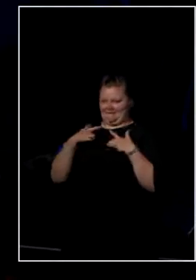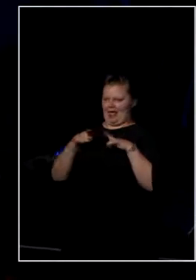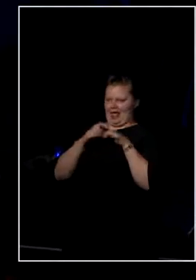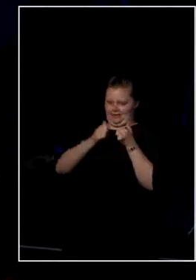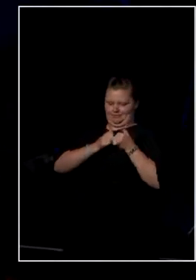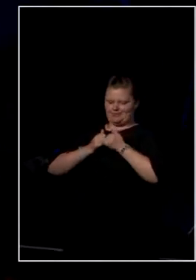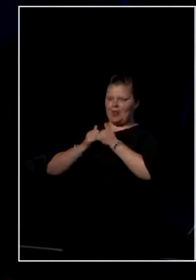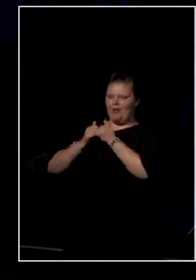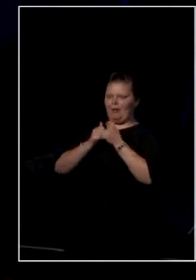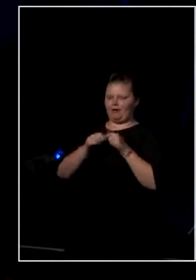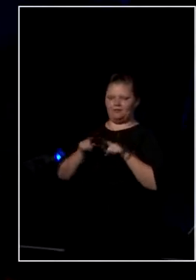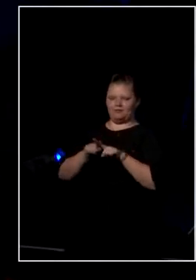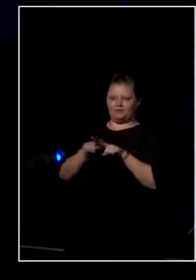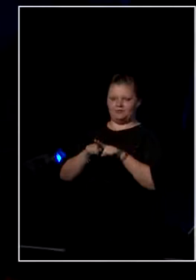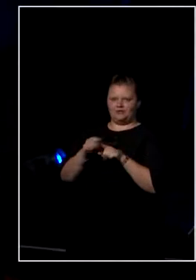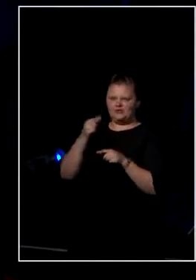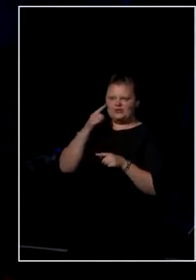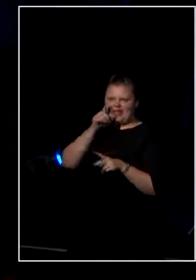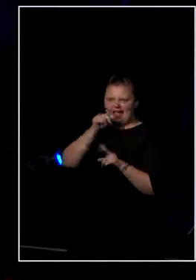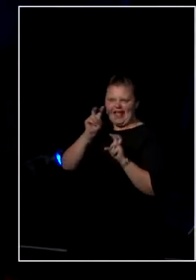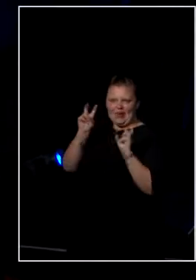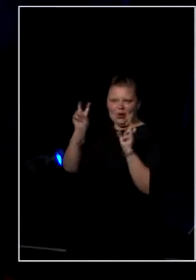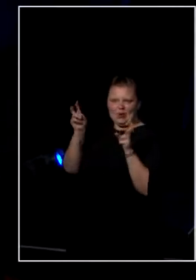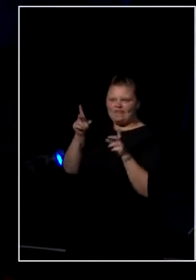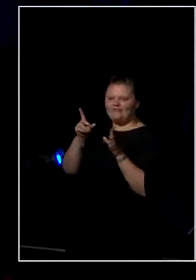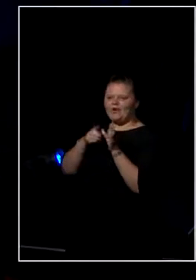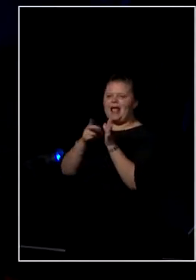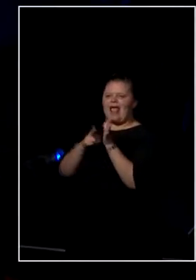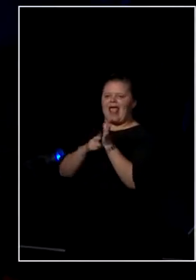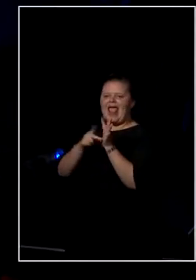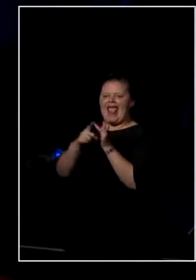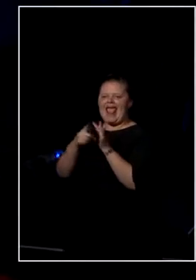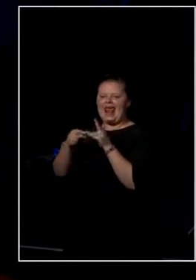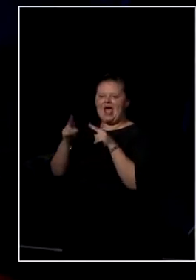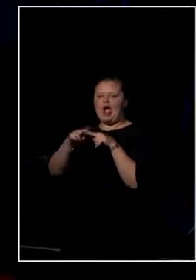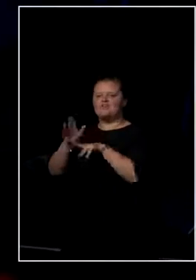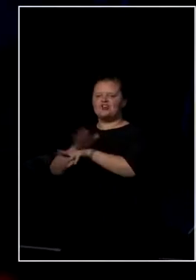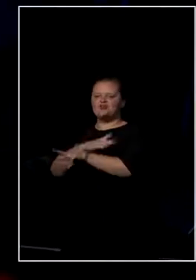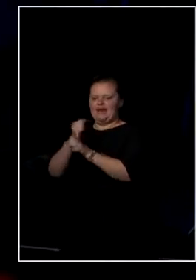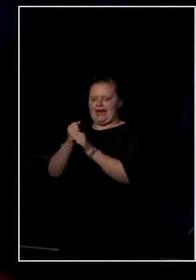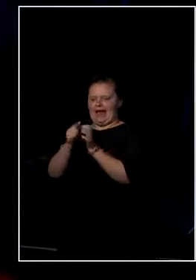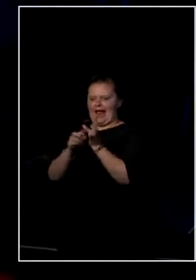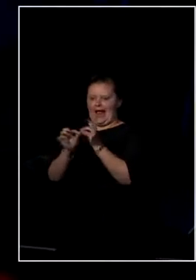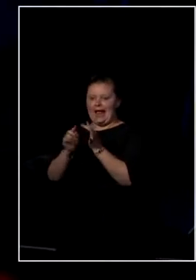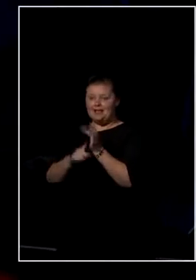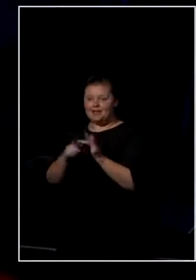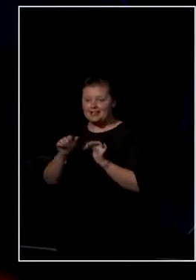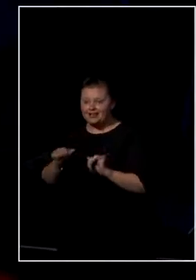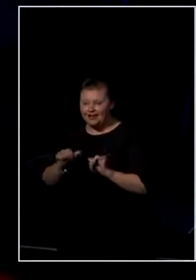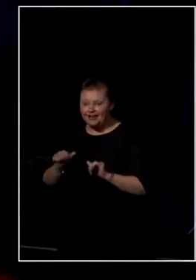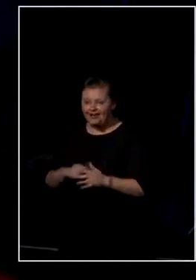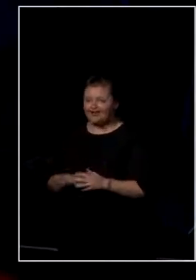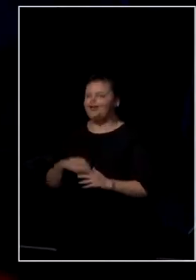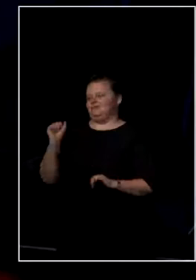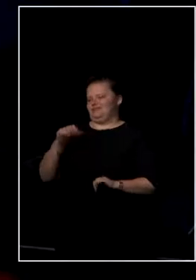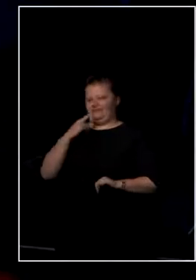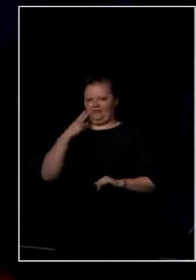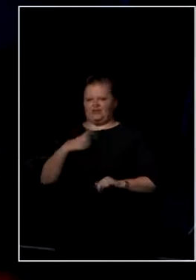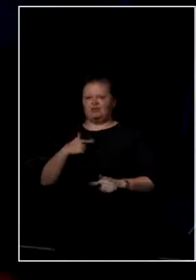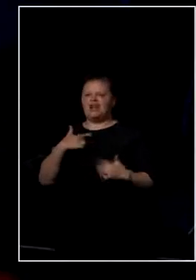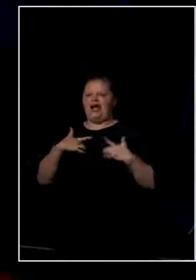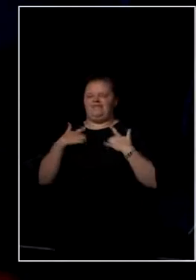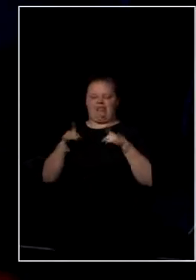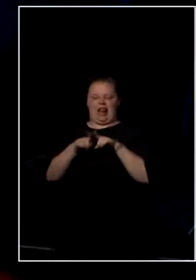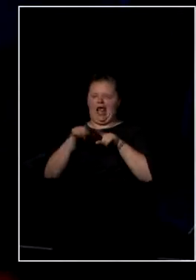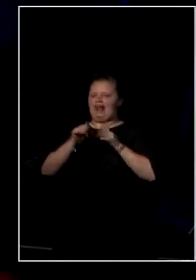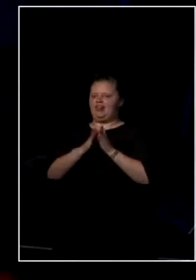to somewhere. Do you think I could use a quote from Anne of Green Gables using a term that I don't think course you can. And say that I feel like